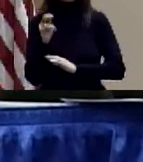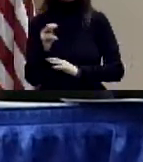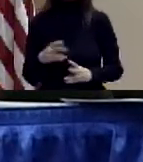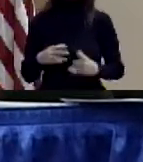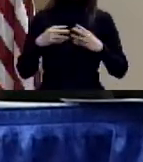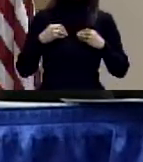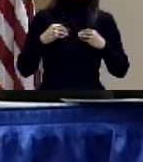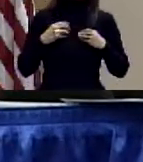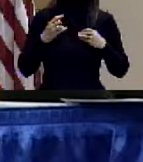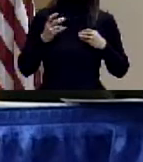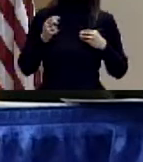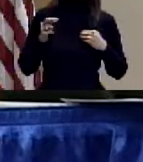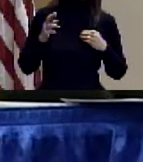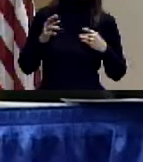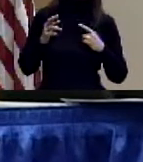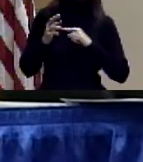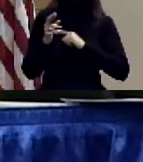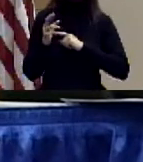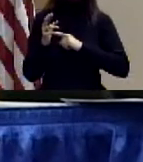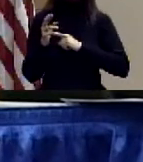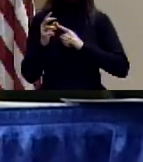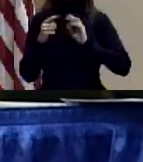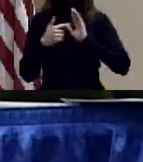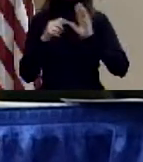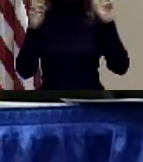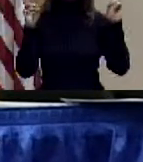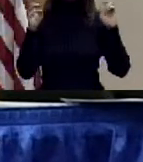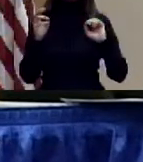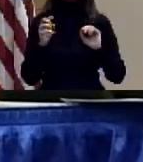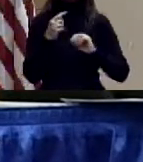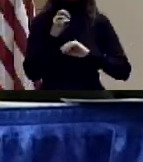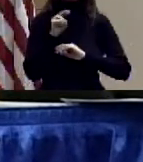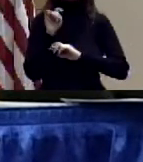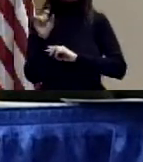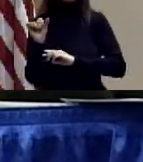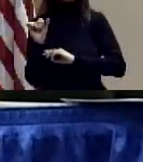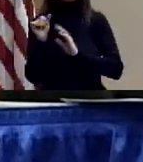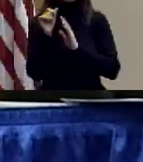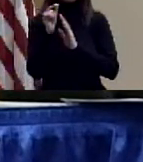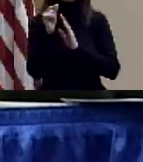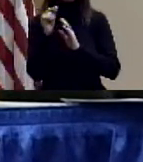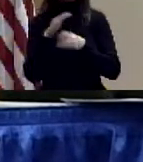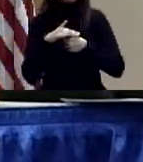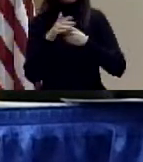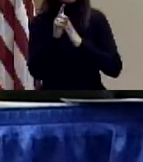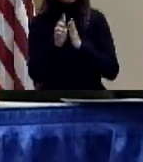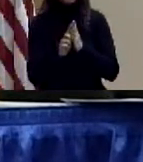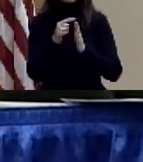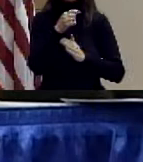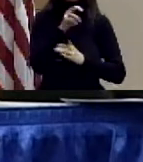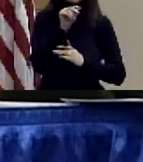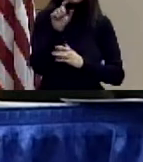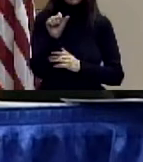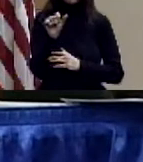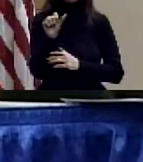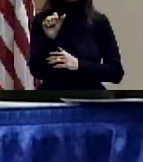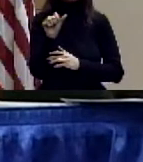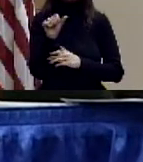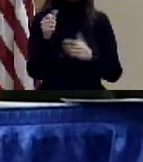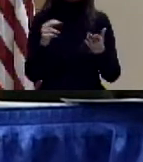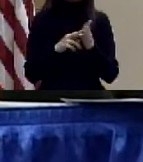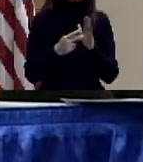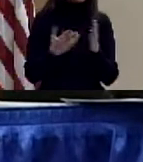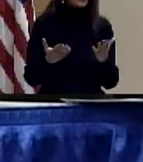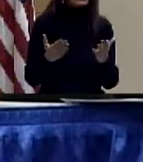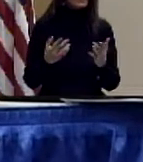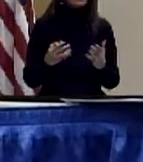Expression Non-Discrimination Act, our GENDA local law. GENDA means that in Brighton,